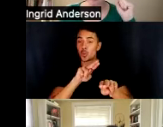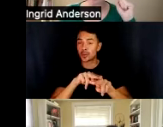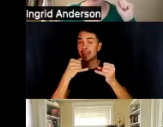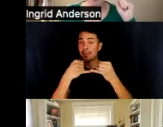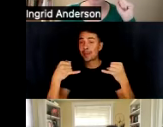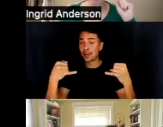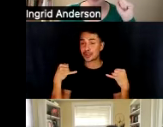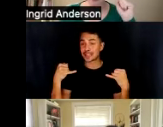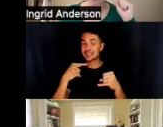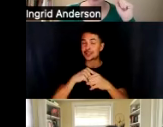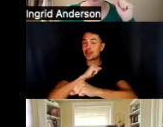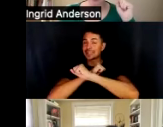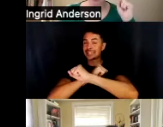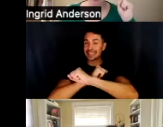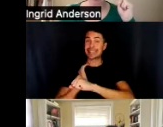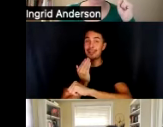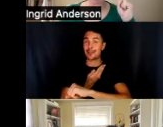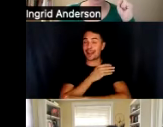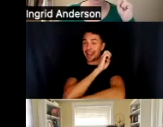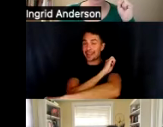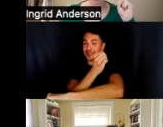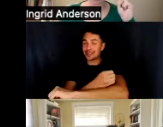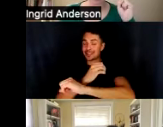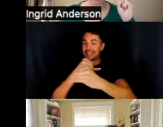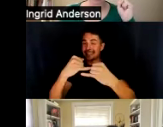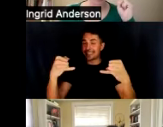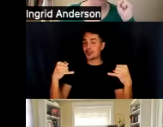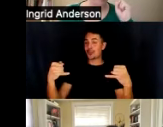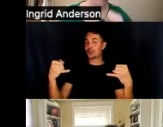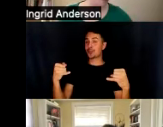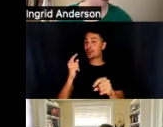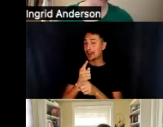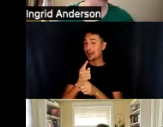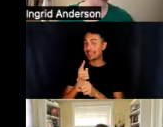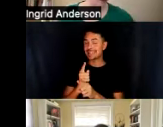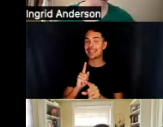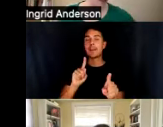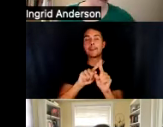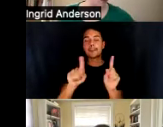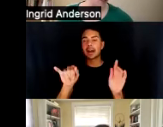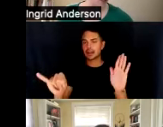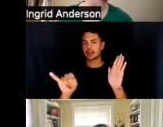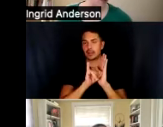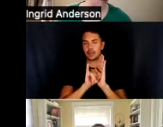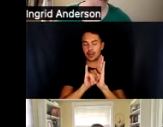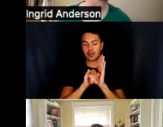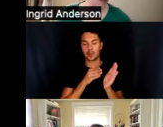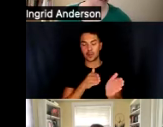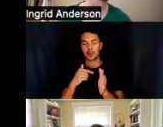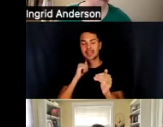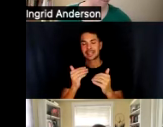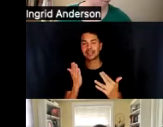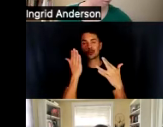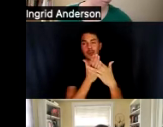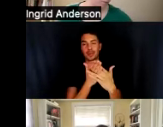protect our energy, of course. But I think we also need to identify ways that we can interrupt